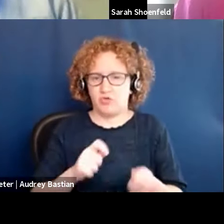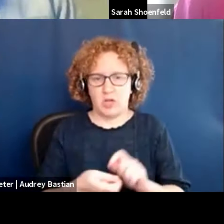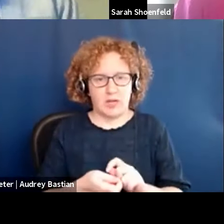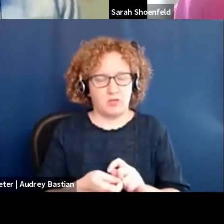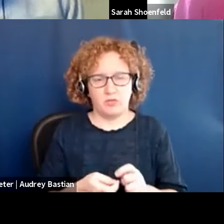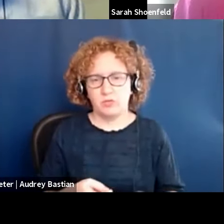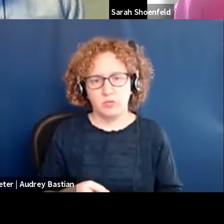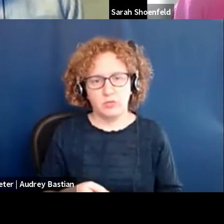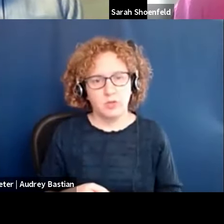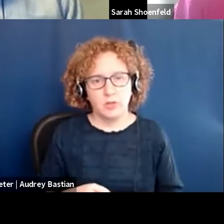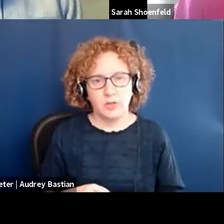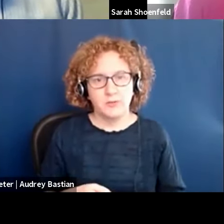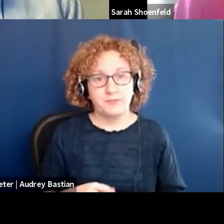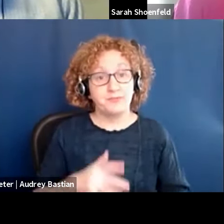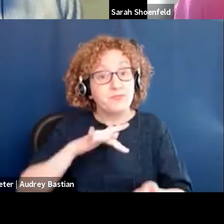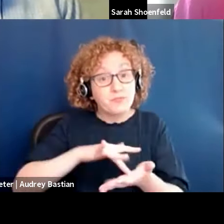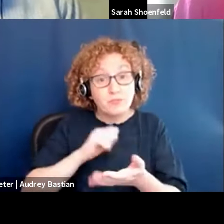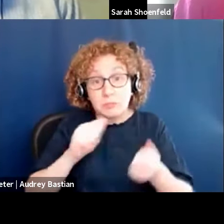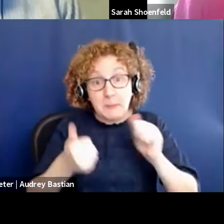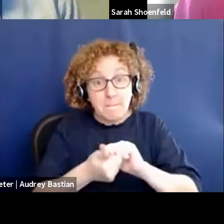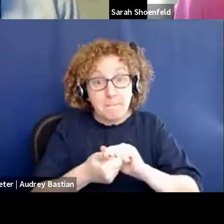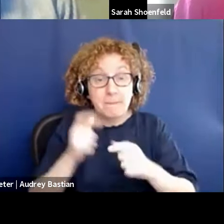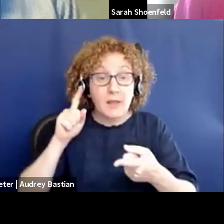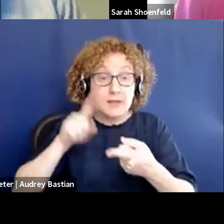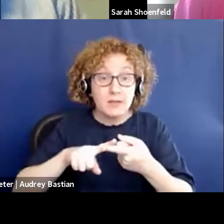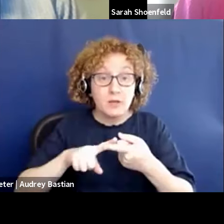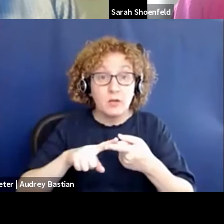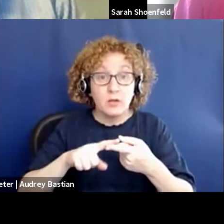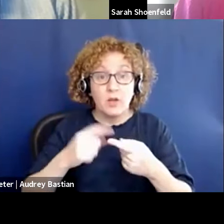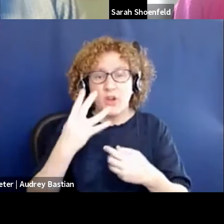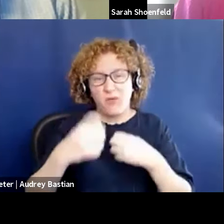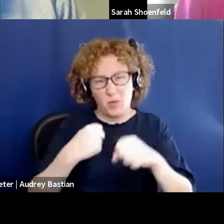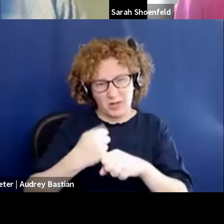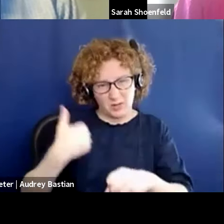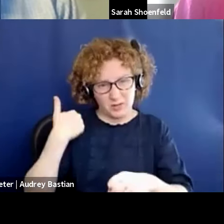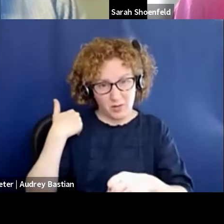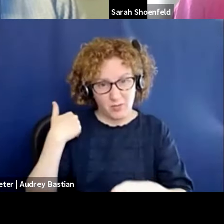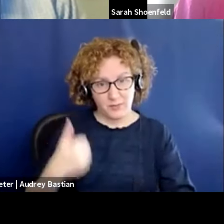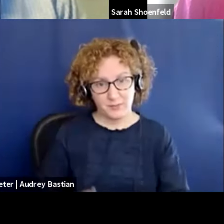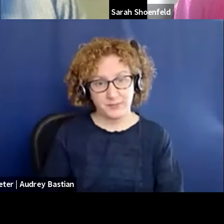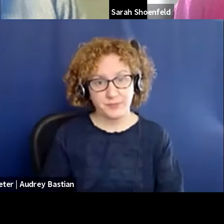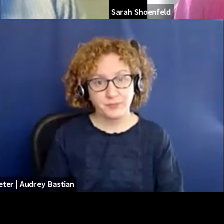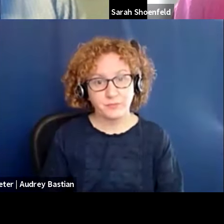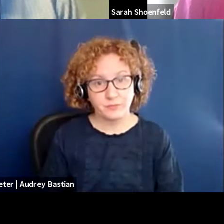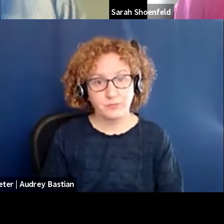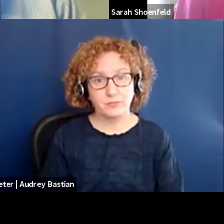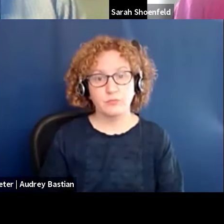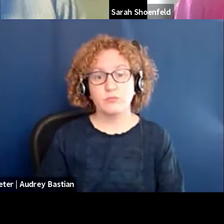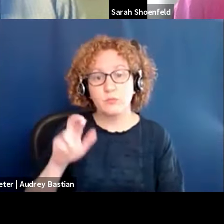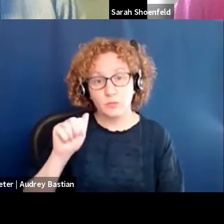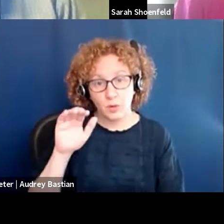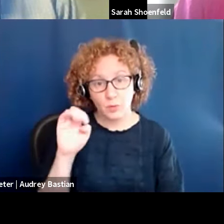center did not change until, I guess it was about 4 years ago, the racial of the